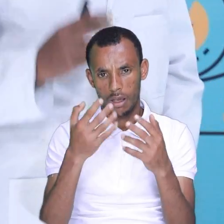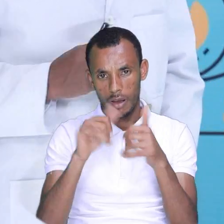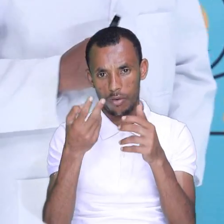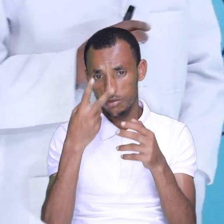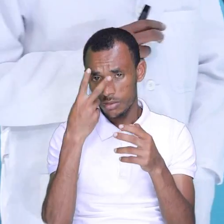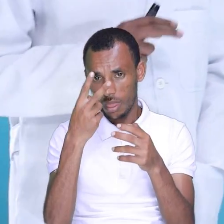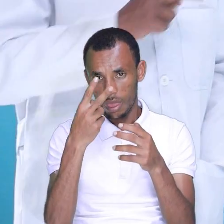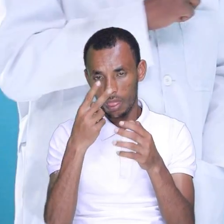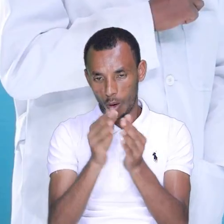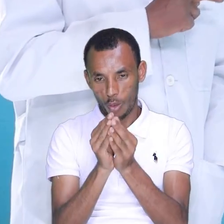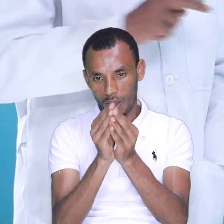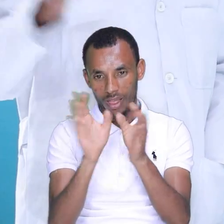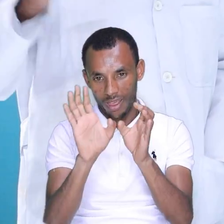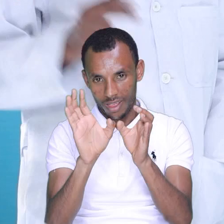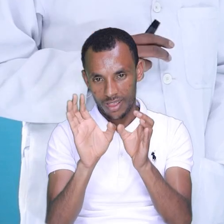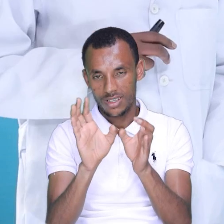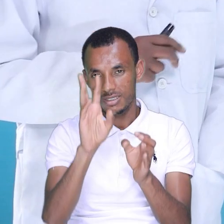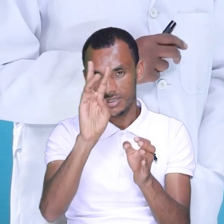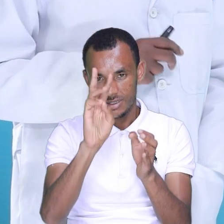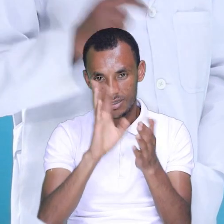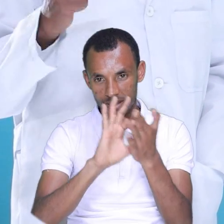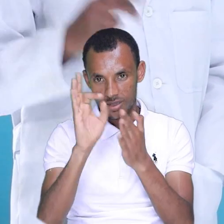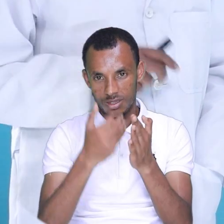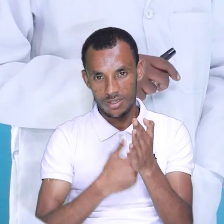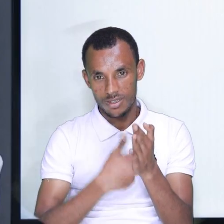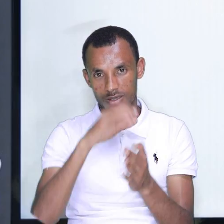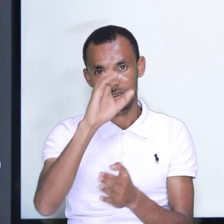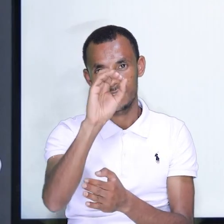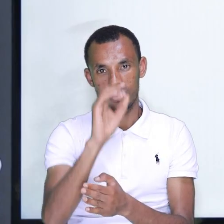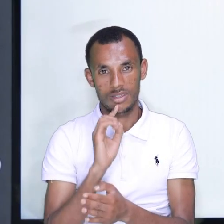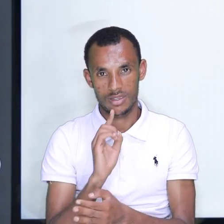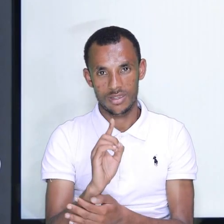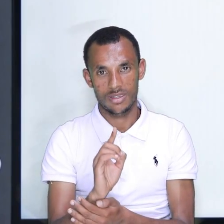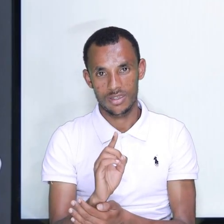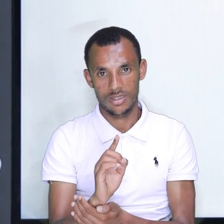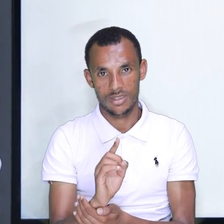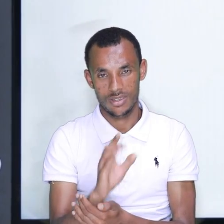lottery ticket where all the 6 digits are 0?